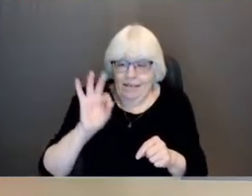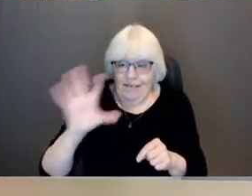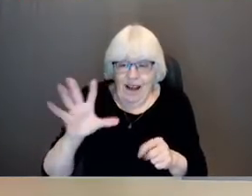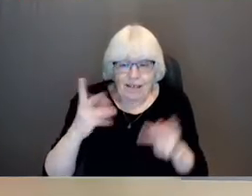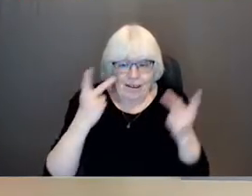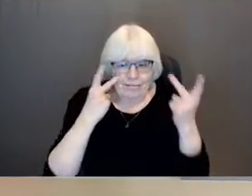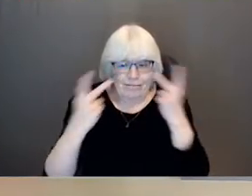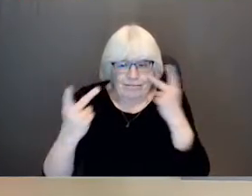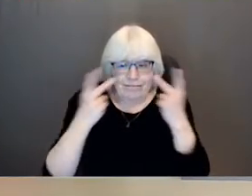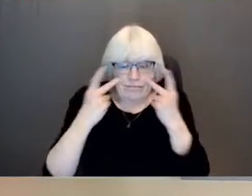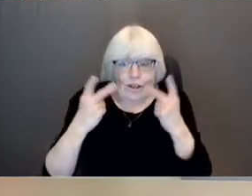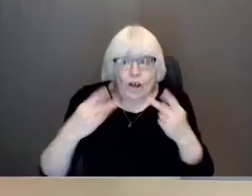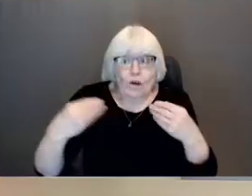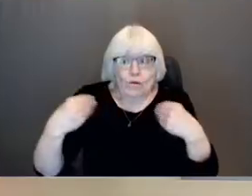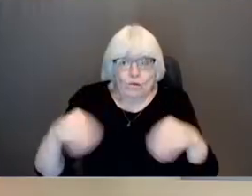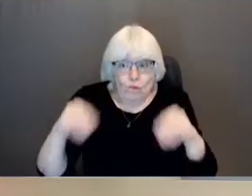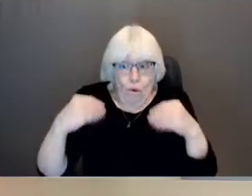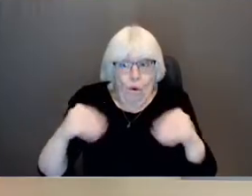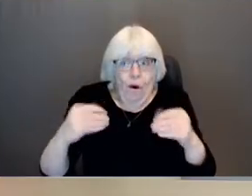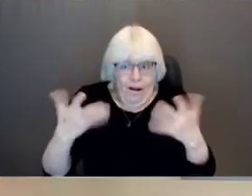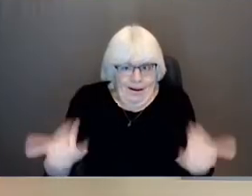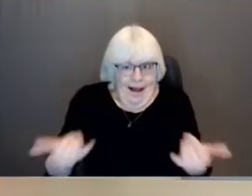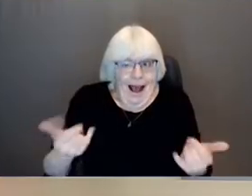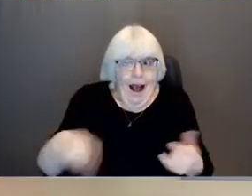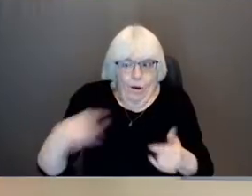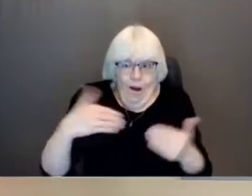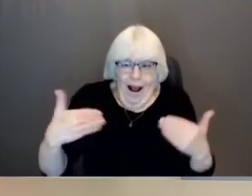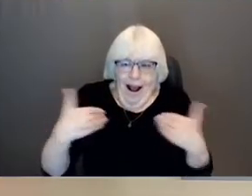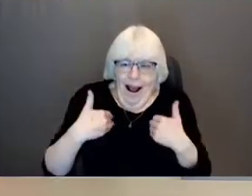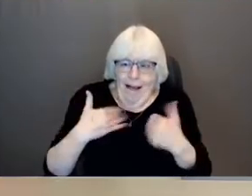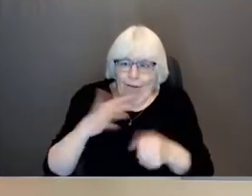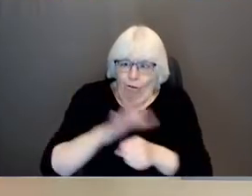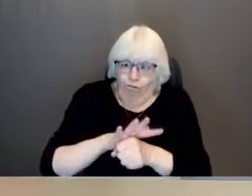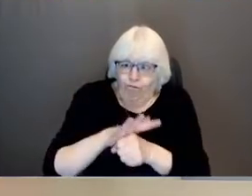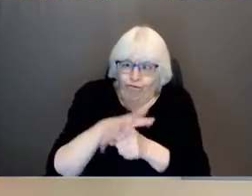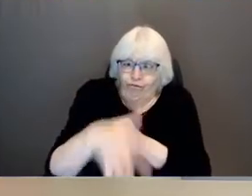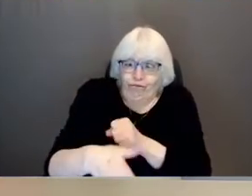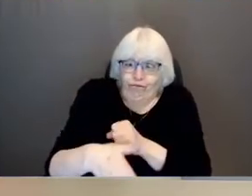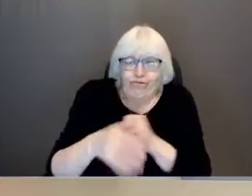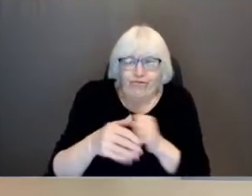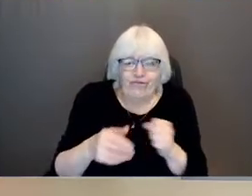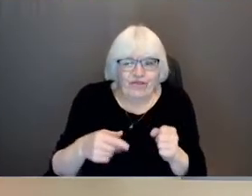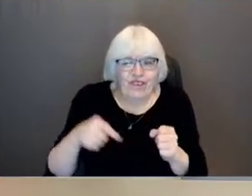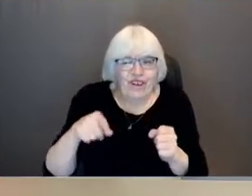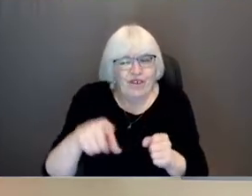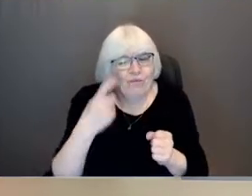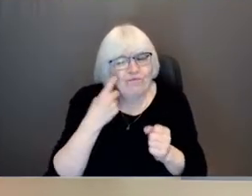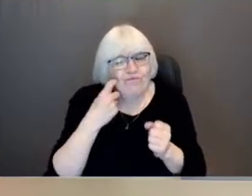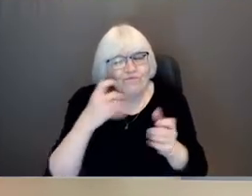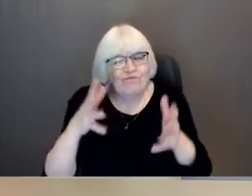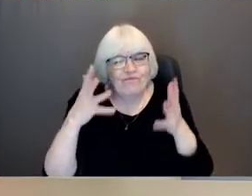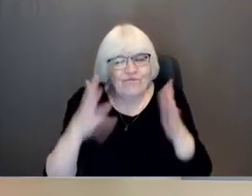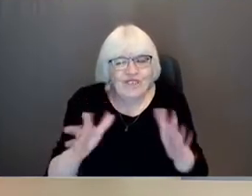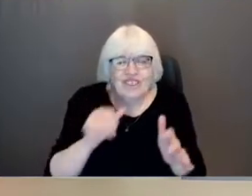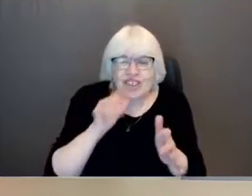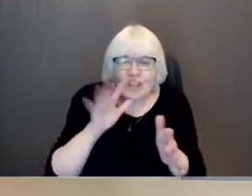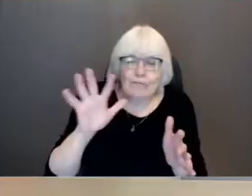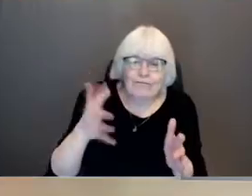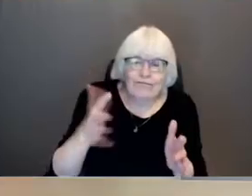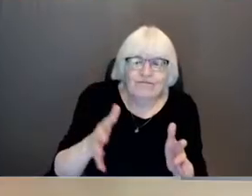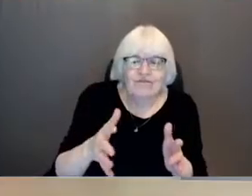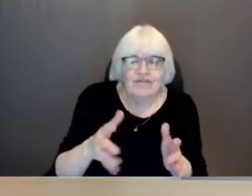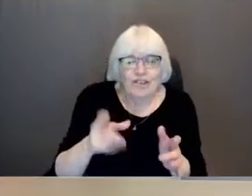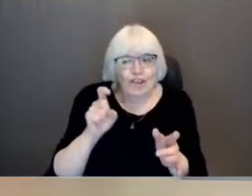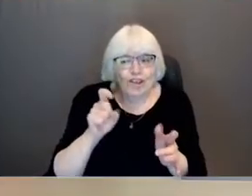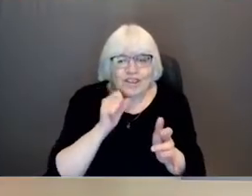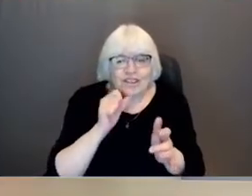if, you go online and follow the instructions? Should we all just be wearing the little paper masks or two of them? Well, I think that